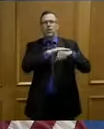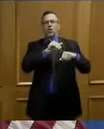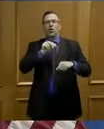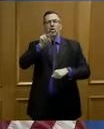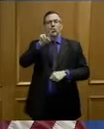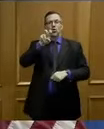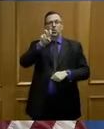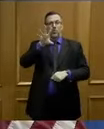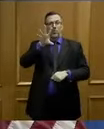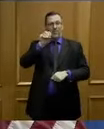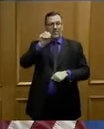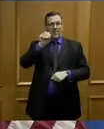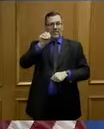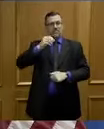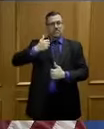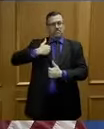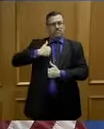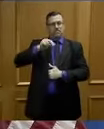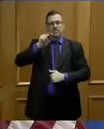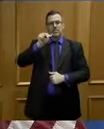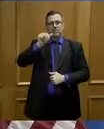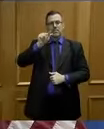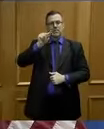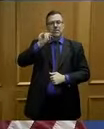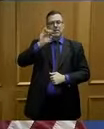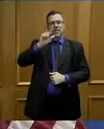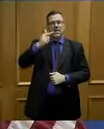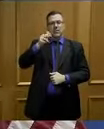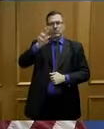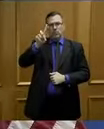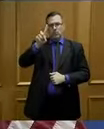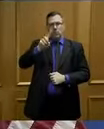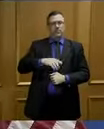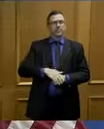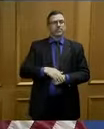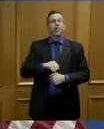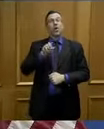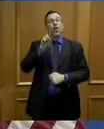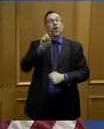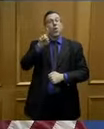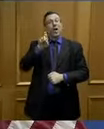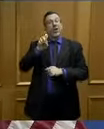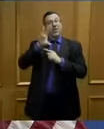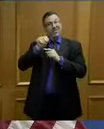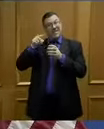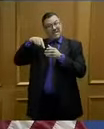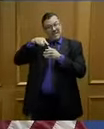Guard personnel, including 150 who are medically trained